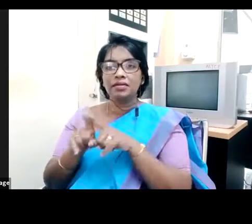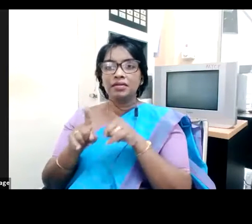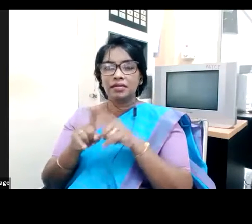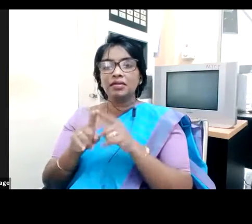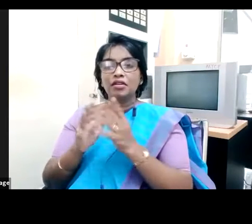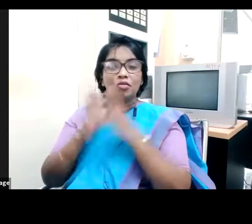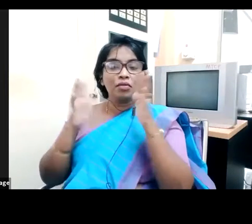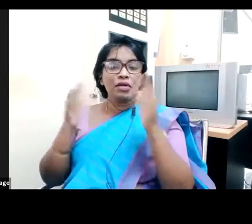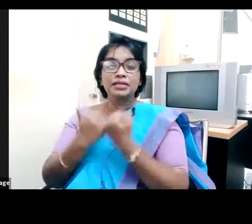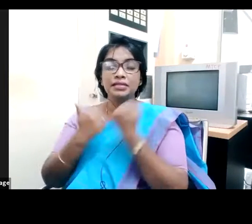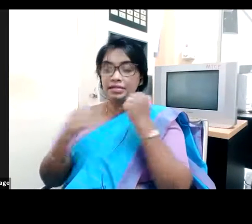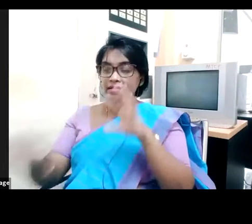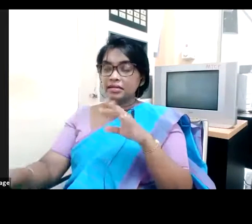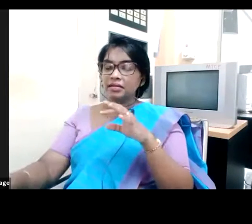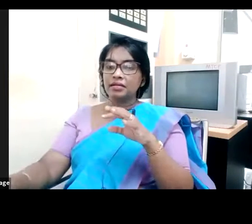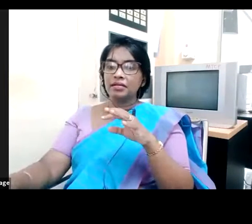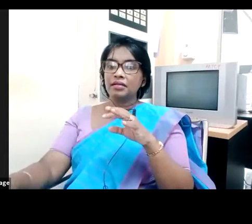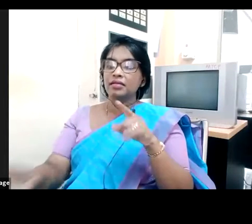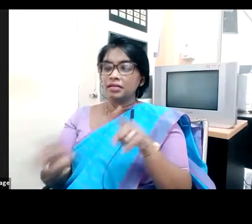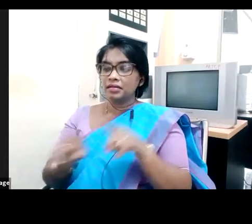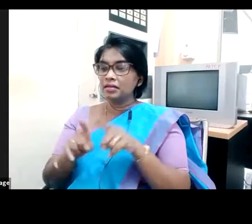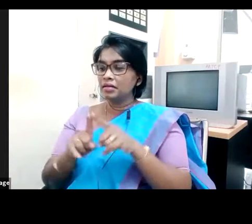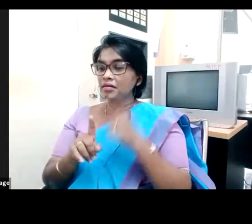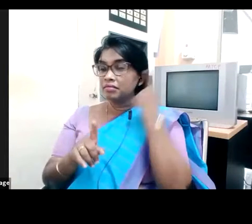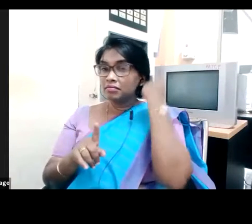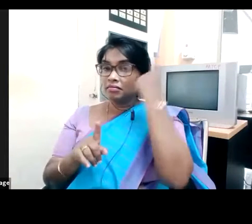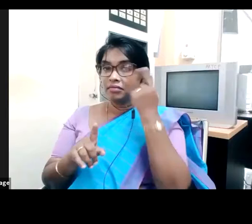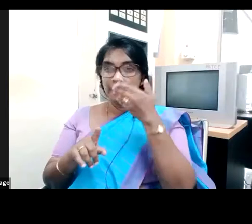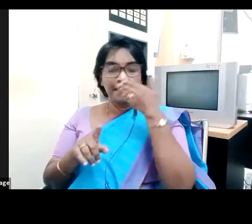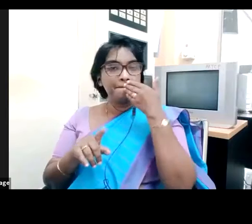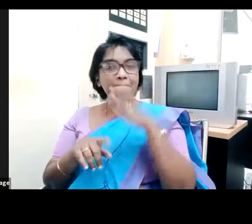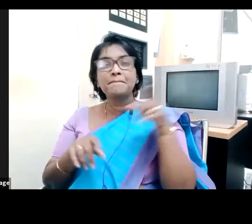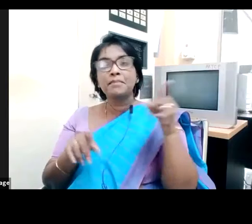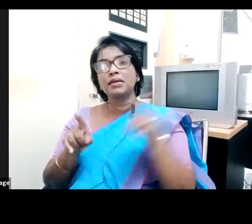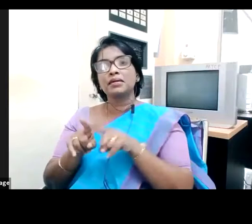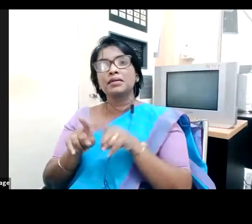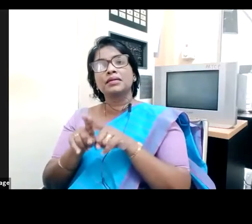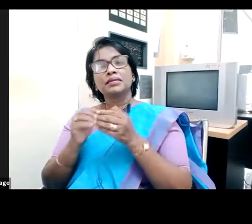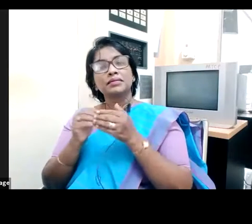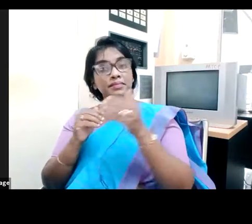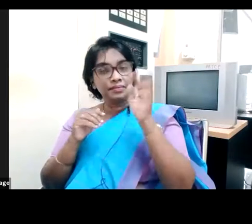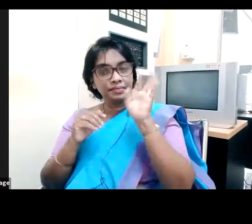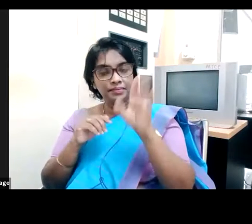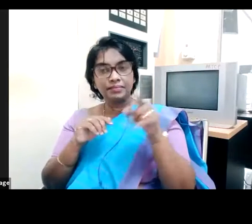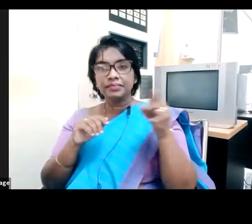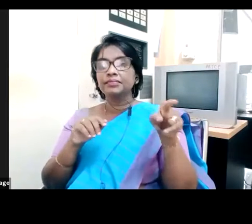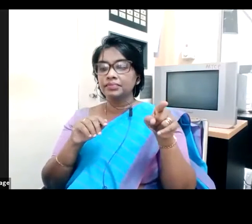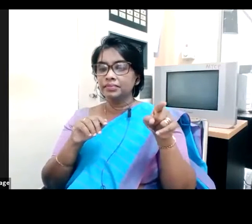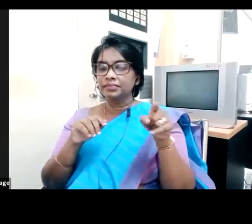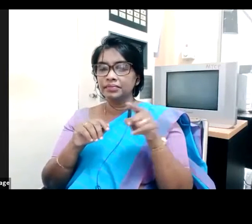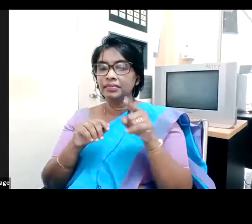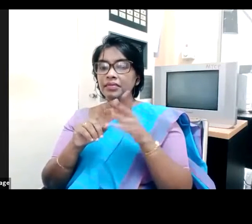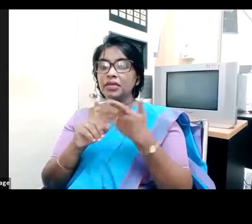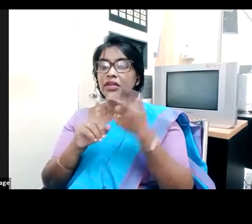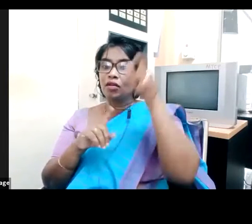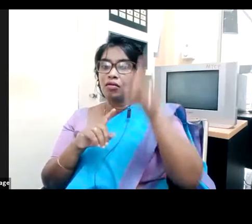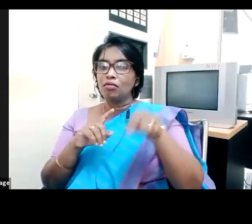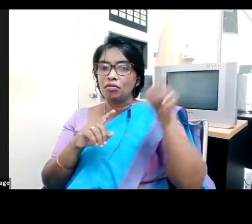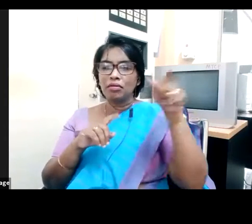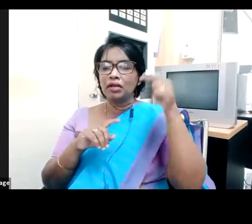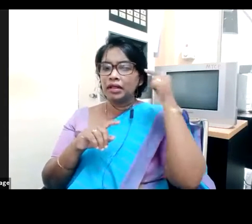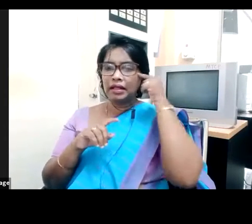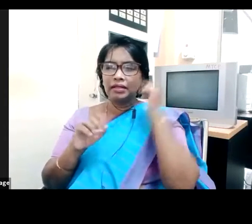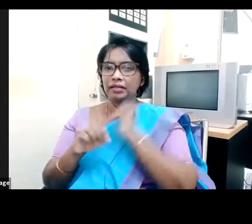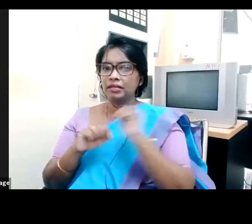the skills approach. I personally don't think skills alone will help.